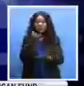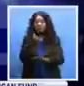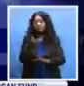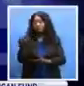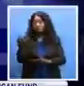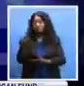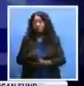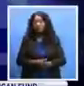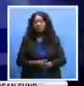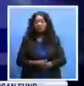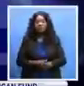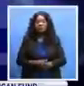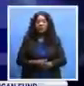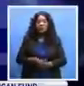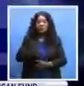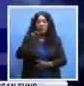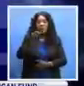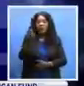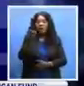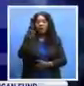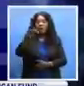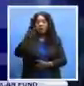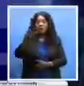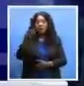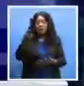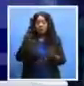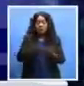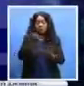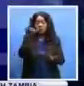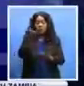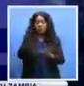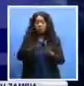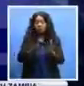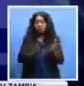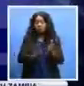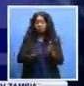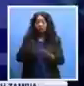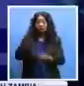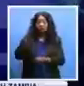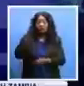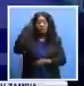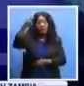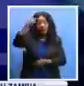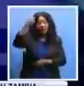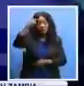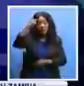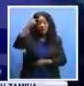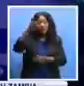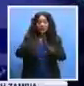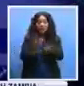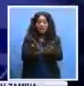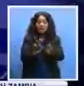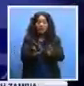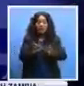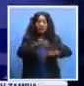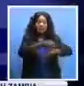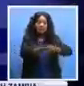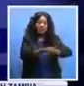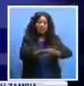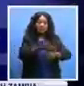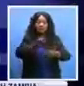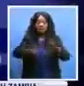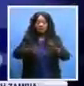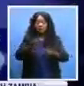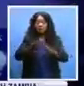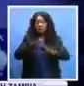staffer Michael Kaumba reports from New York that Mr. Chanda said the Zambian government and their British counterparts have